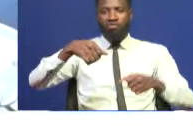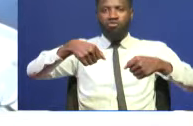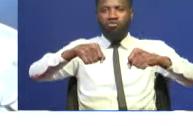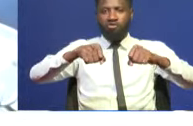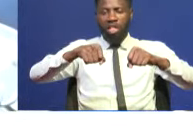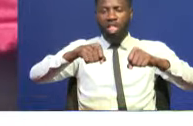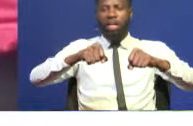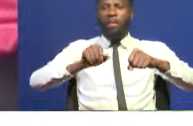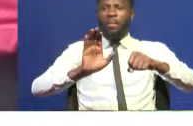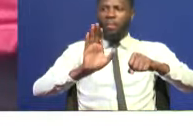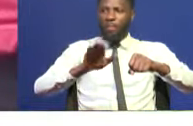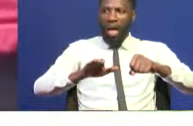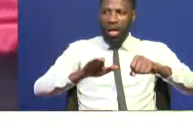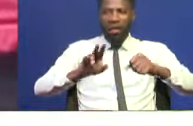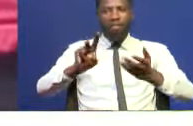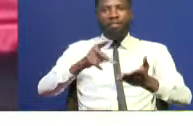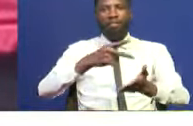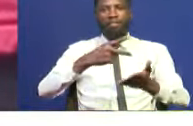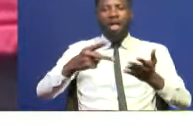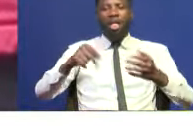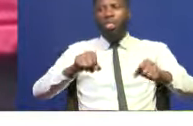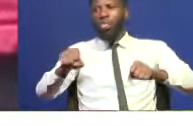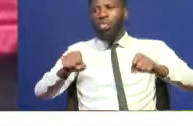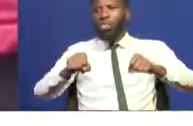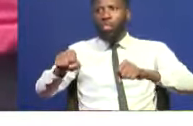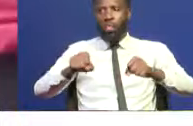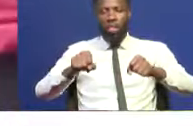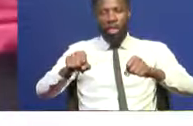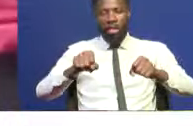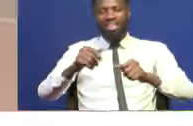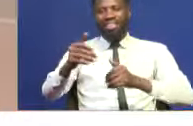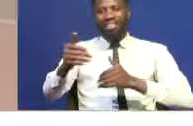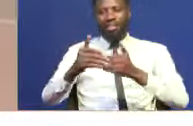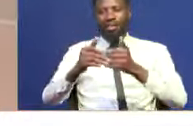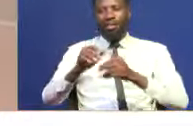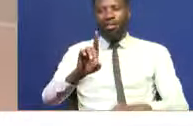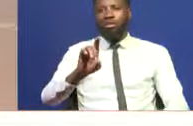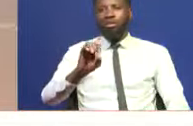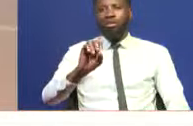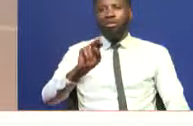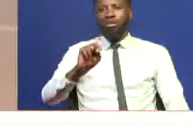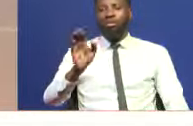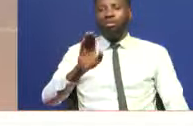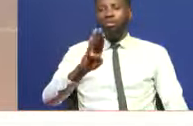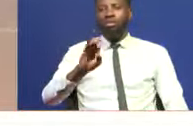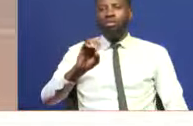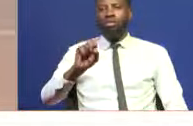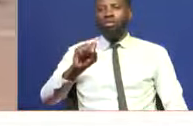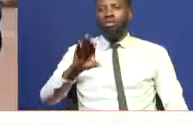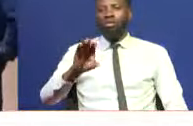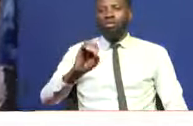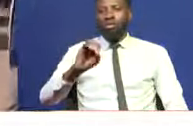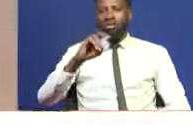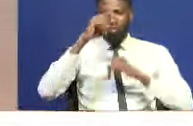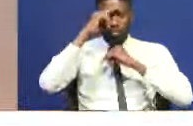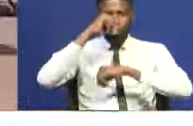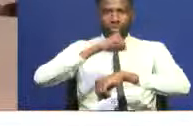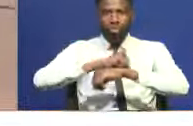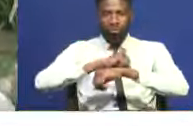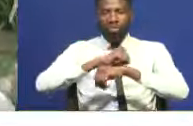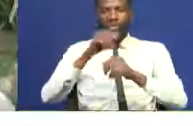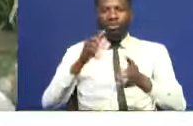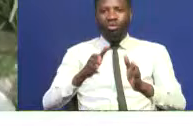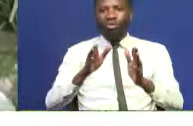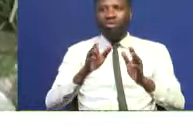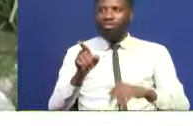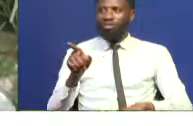allegedly snapped and lost control near Don Bosco Secondary School along Magonga Ogembo Road. The motorcycle